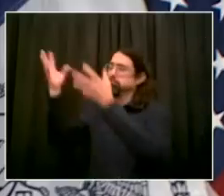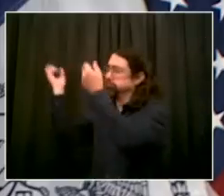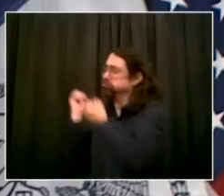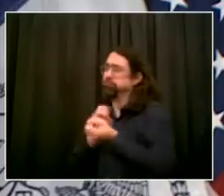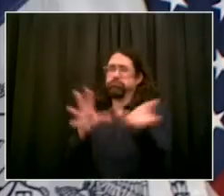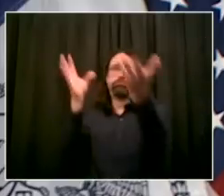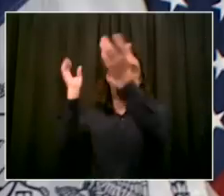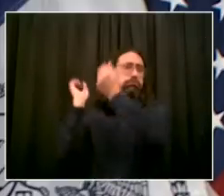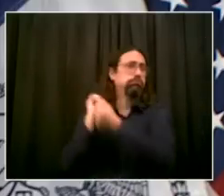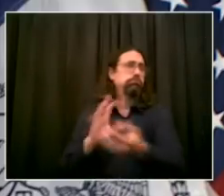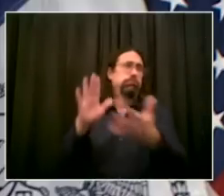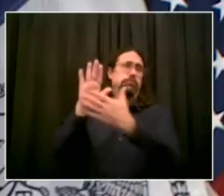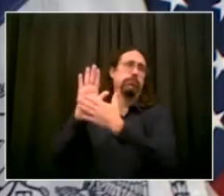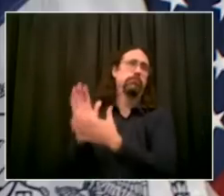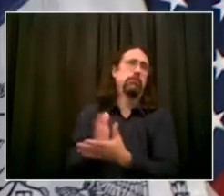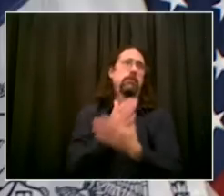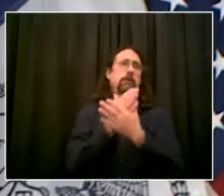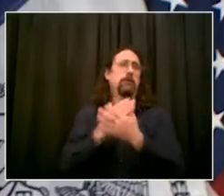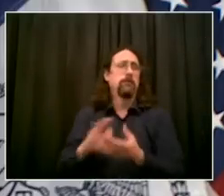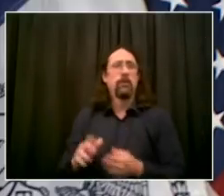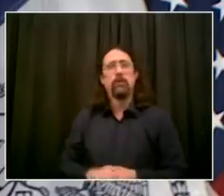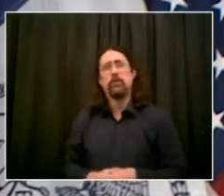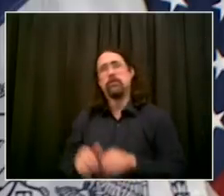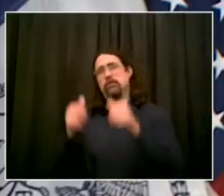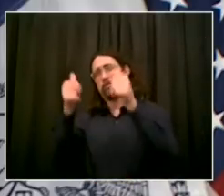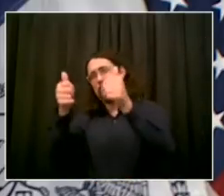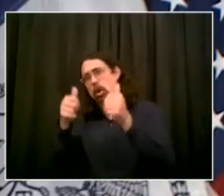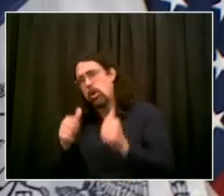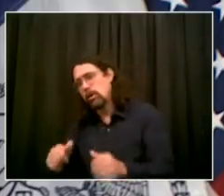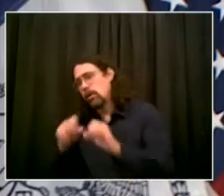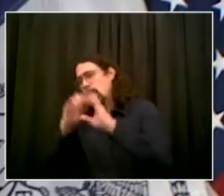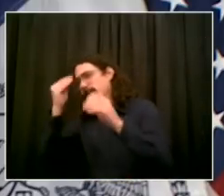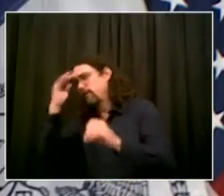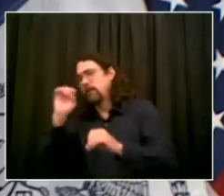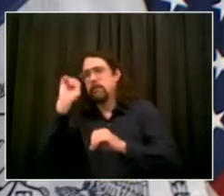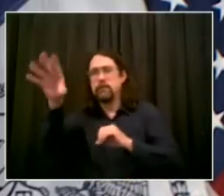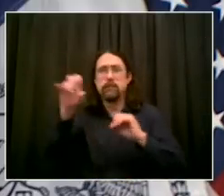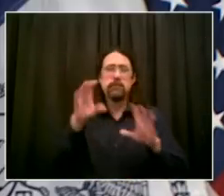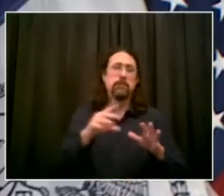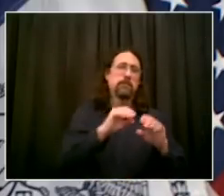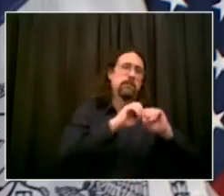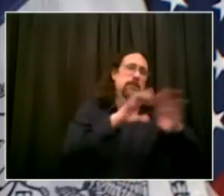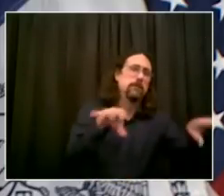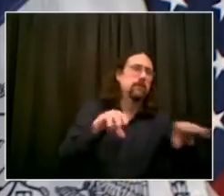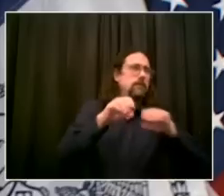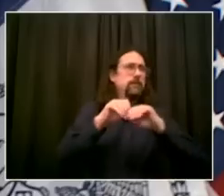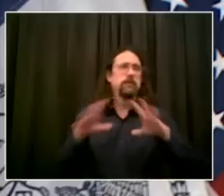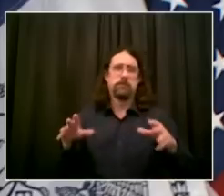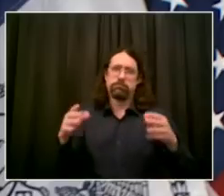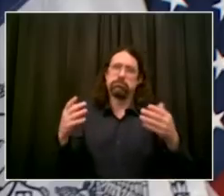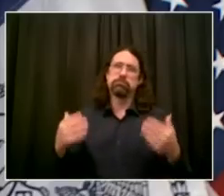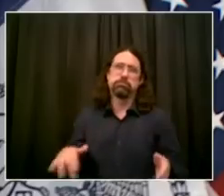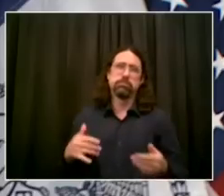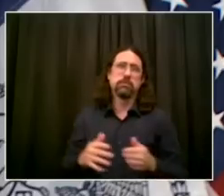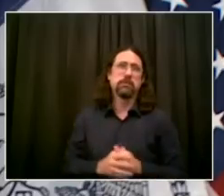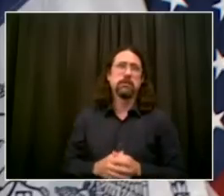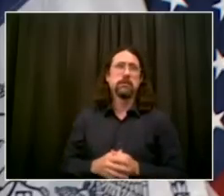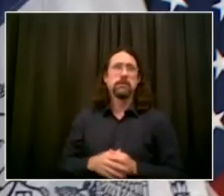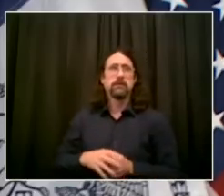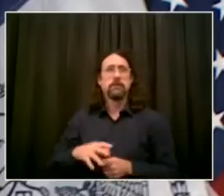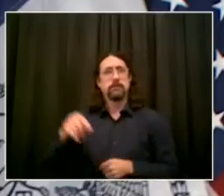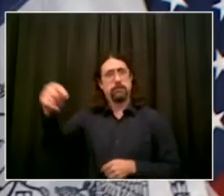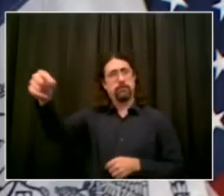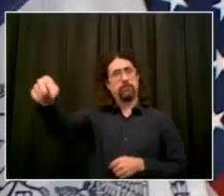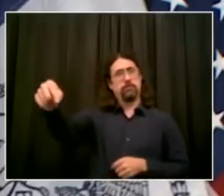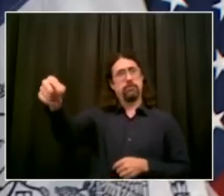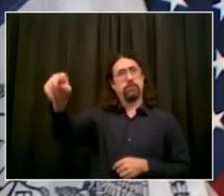lost who probably died from the coronavirus, even though other measures were saying that they weren't officially people who had died of coronavirus.